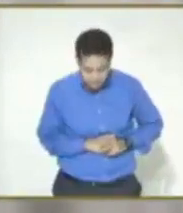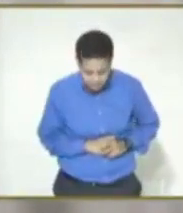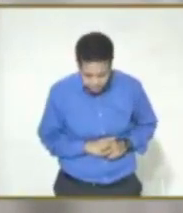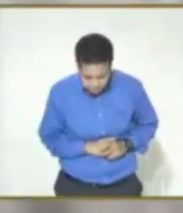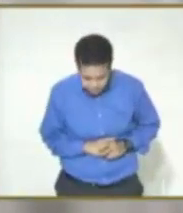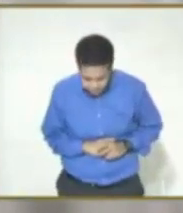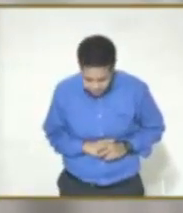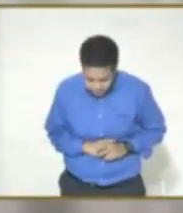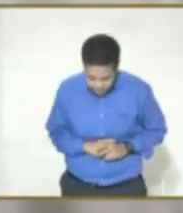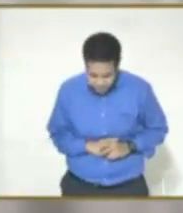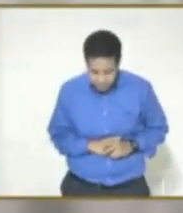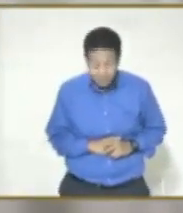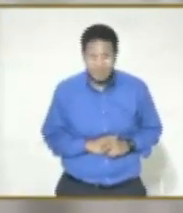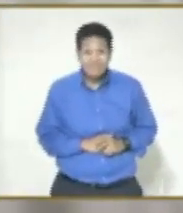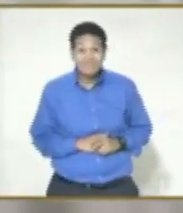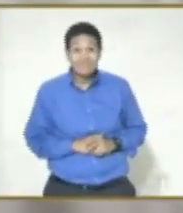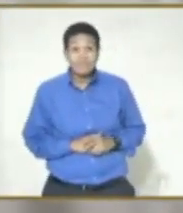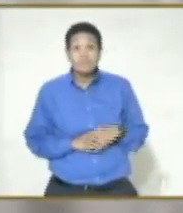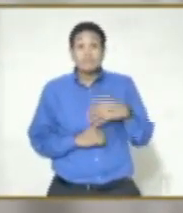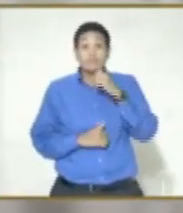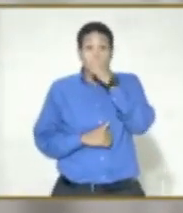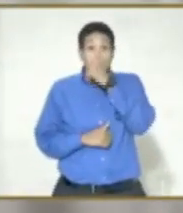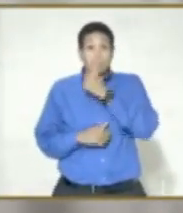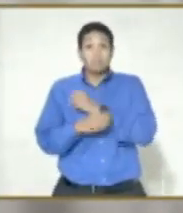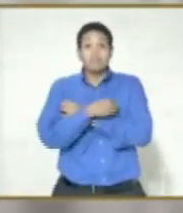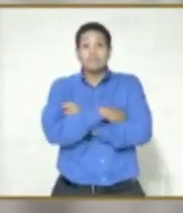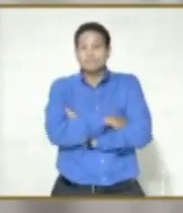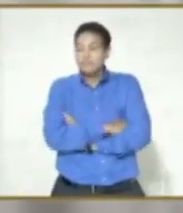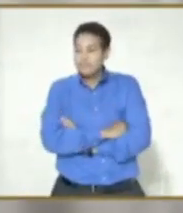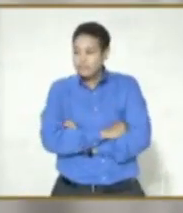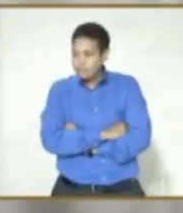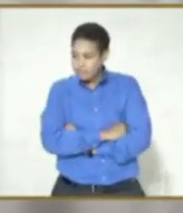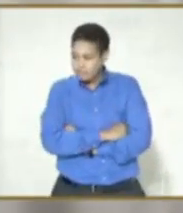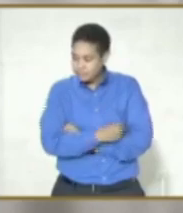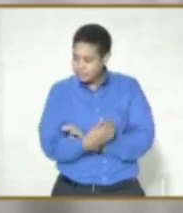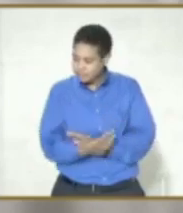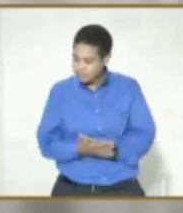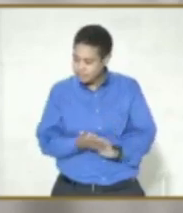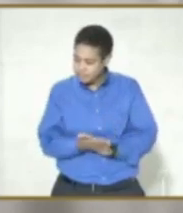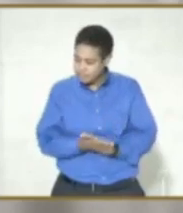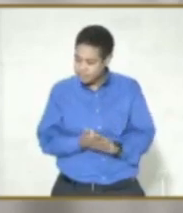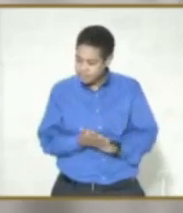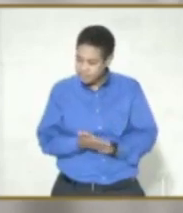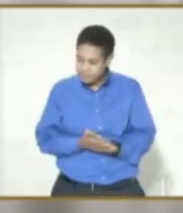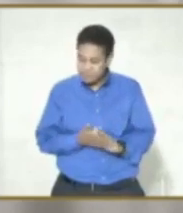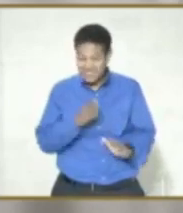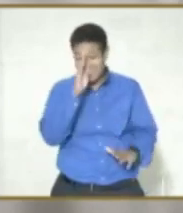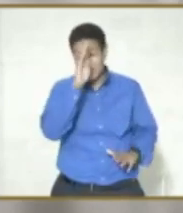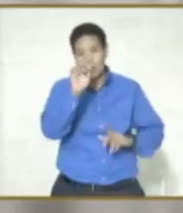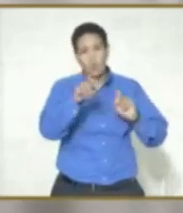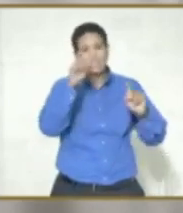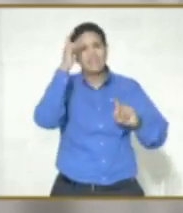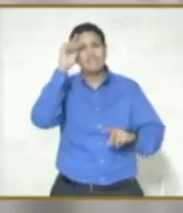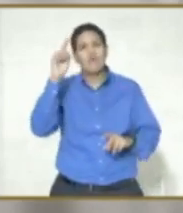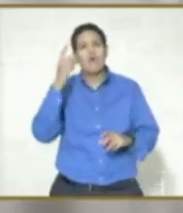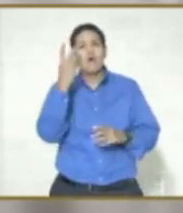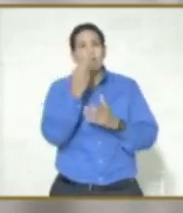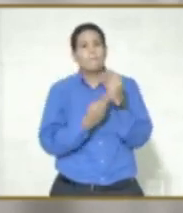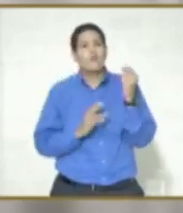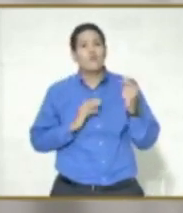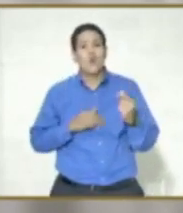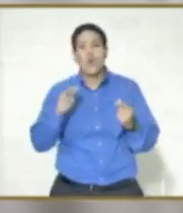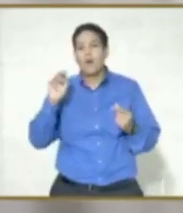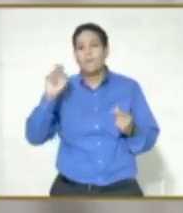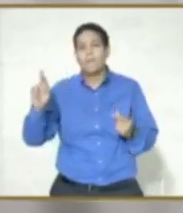are some direct questions for both our mayors on panel. And first, I'll focus on St. Mary. Mayor